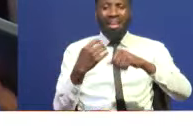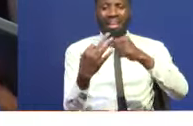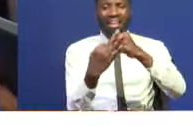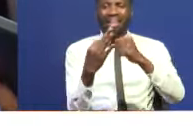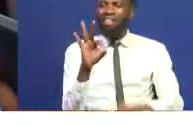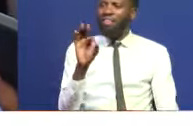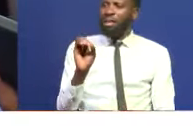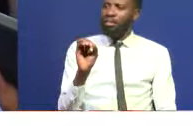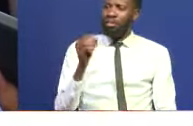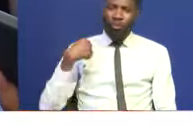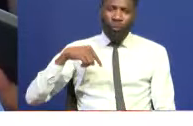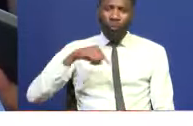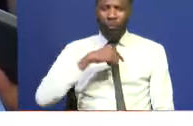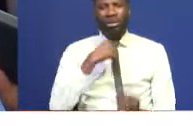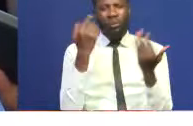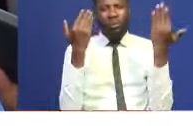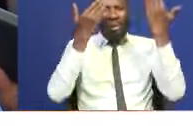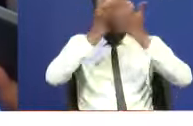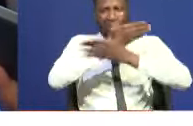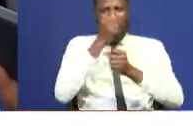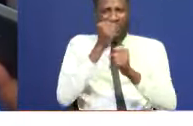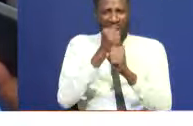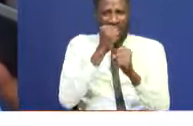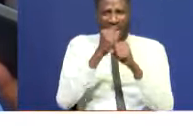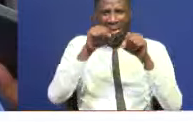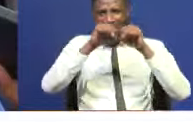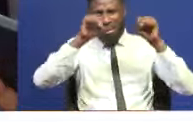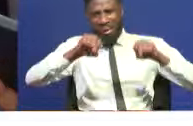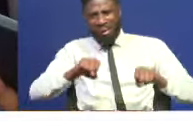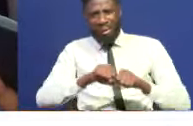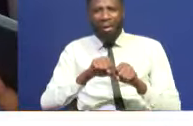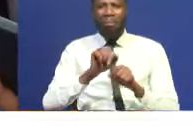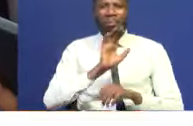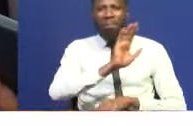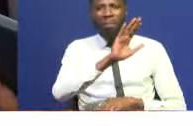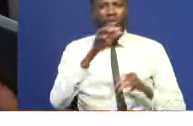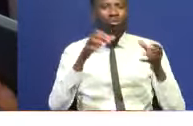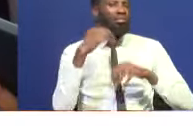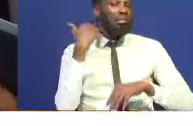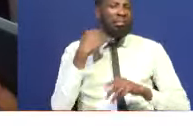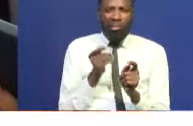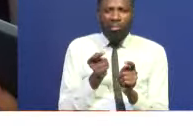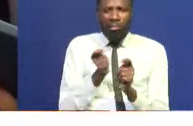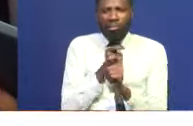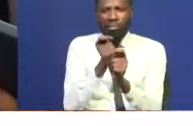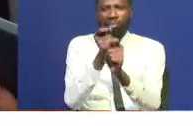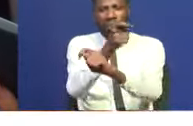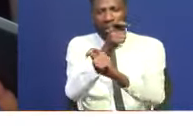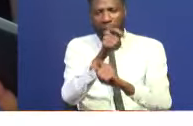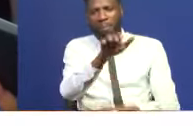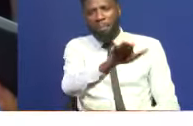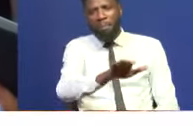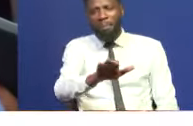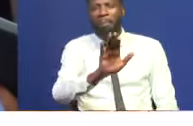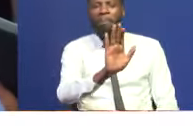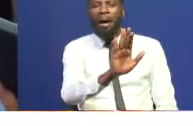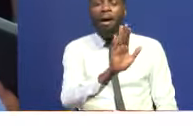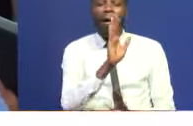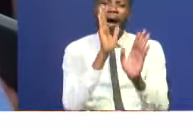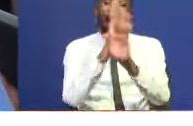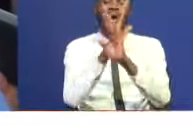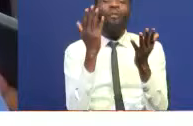track the entire night the systems of these fellows in a place hidden where they could keep the